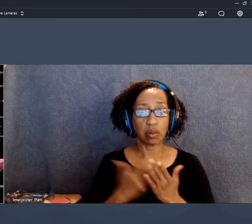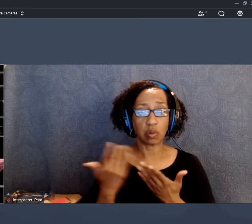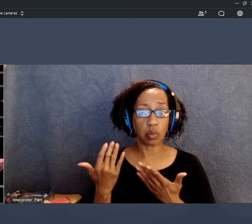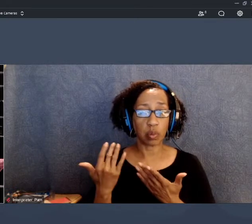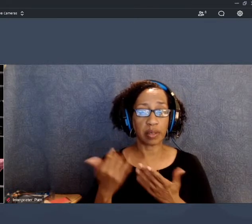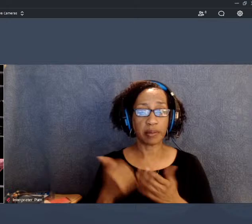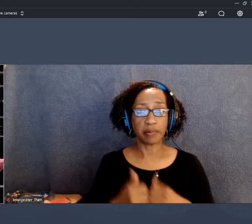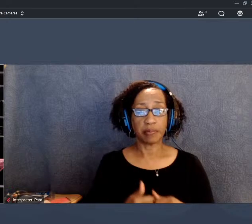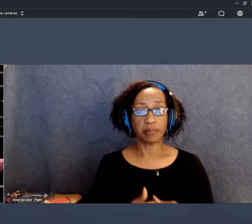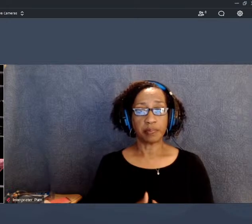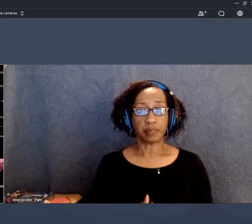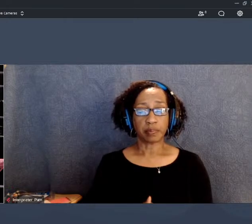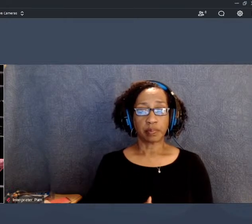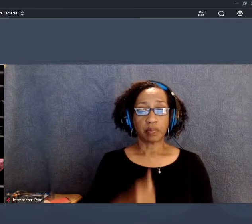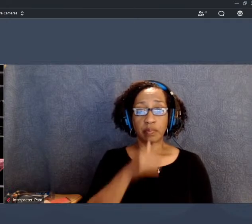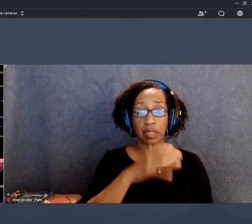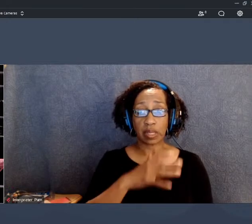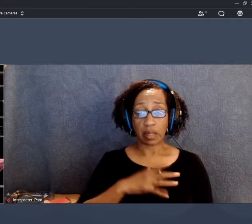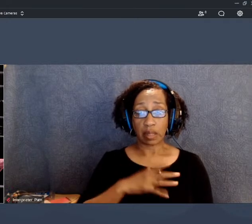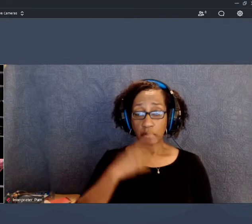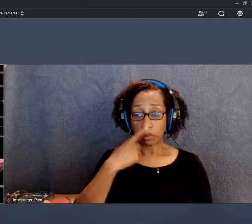Okay. Ladies, would you like to share?